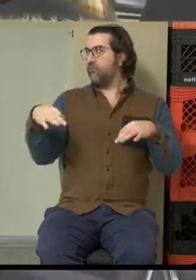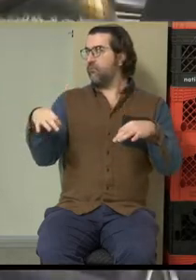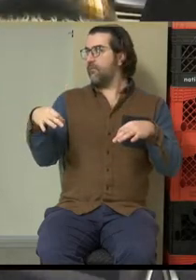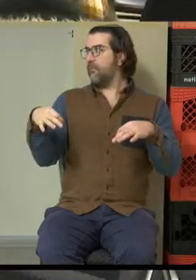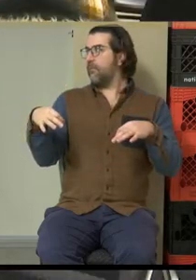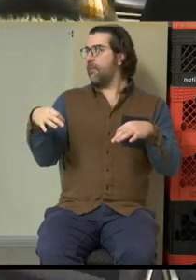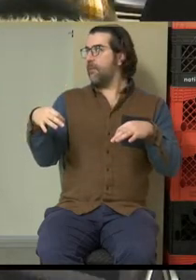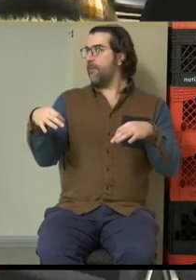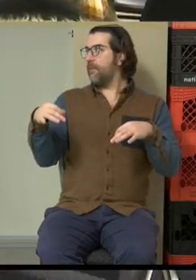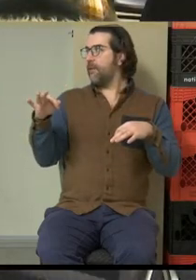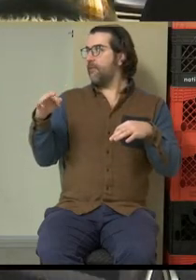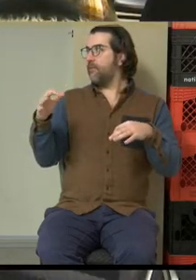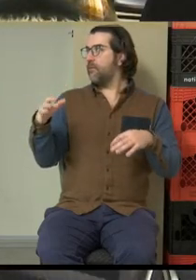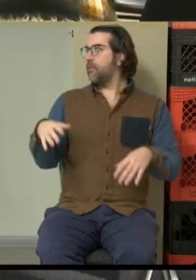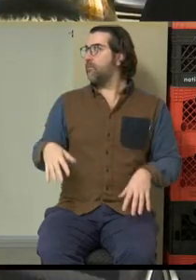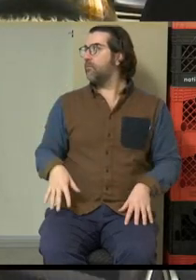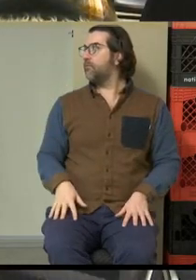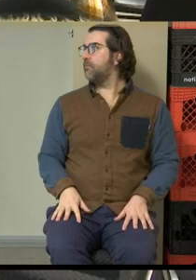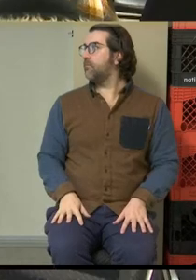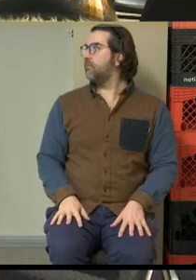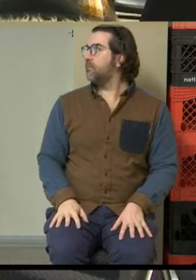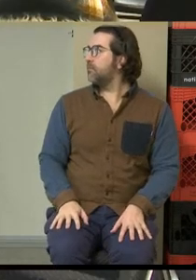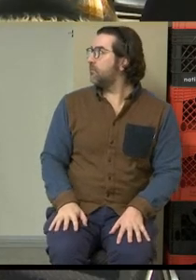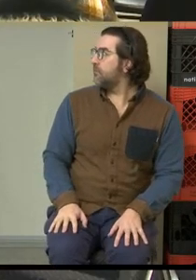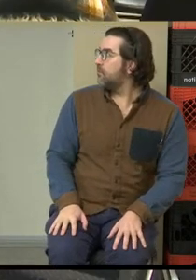can get close, you can point this out.